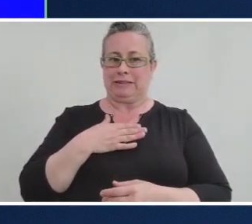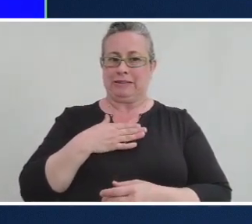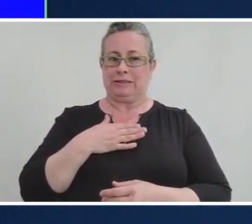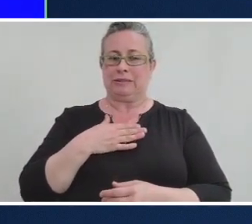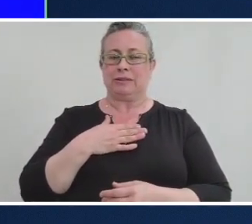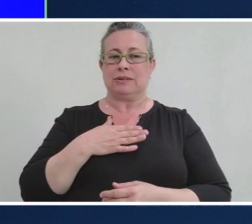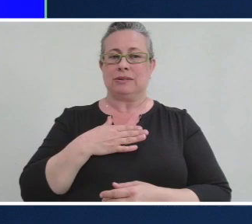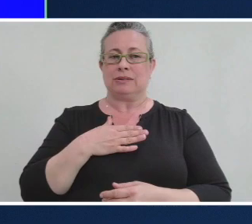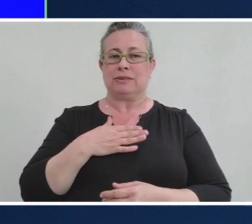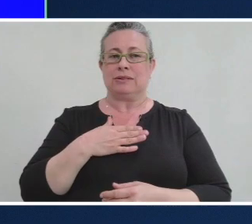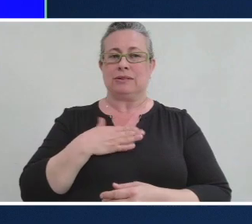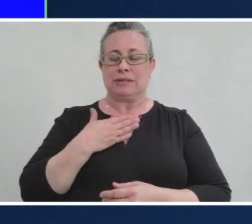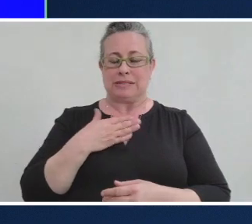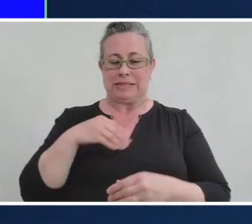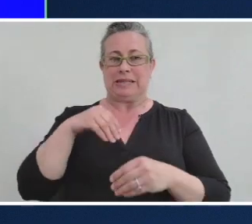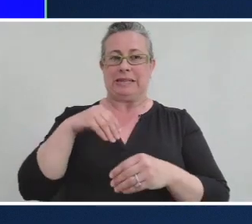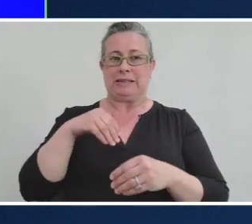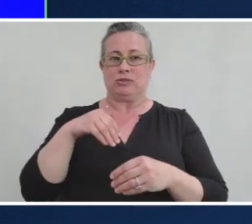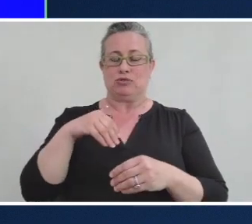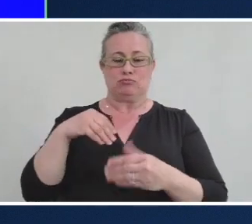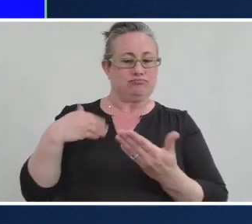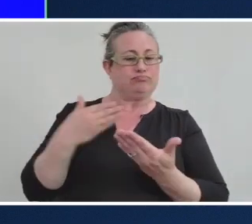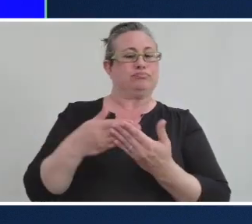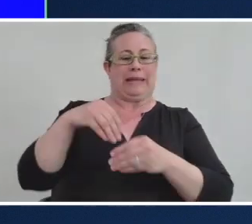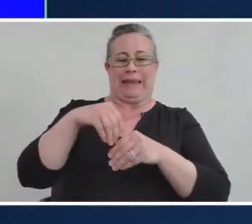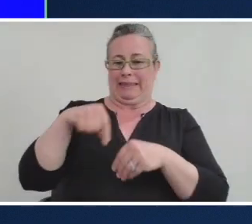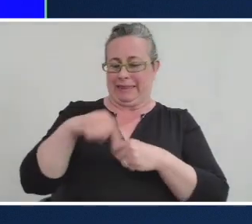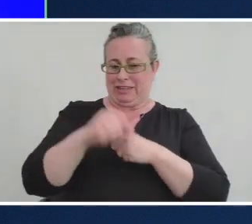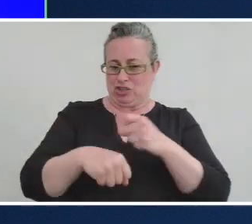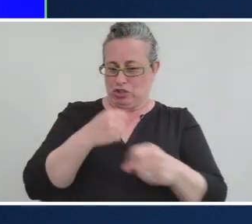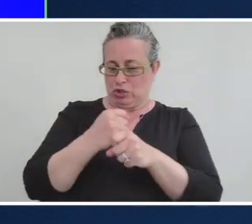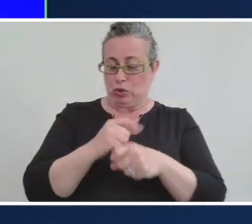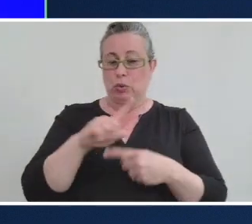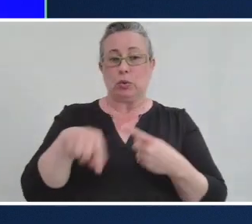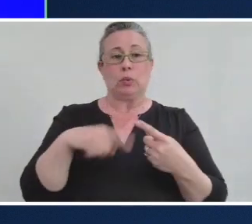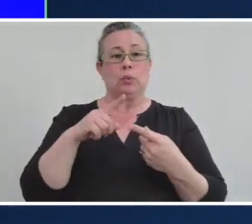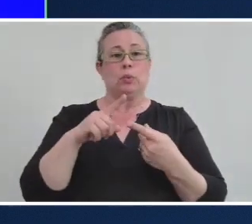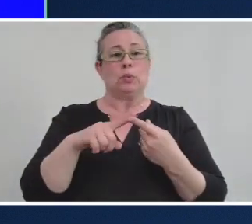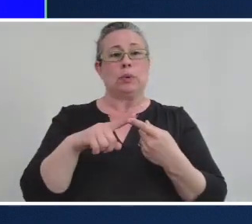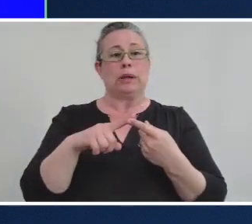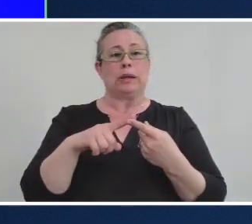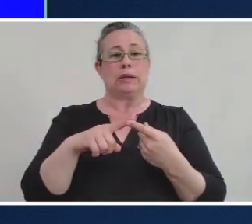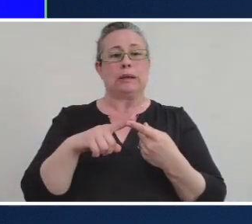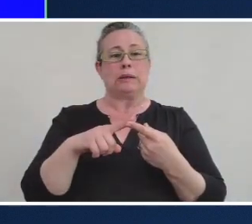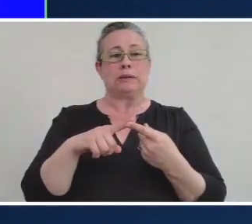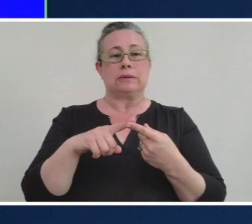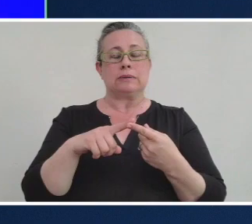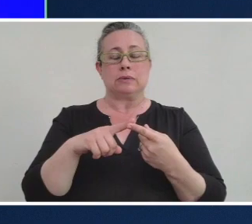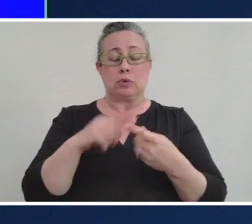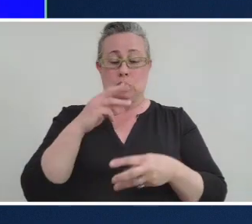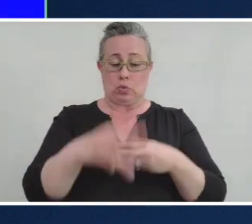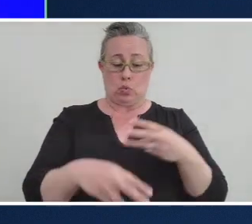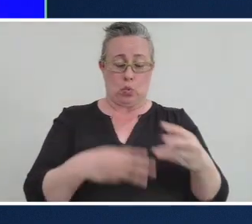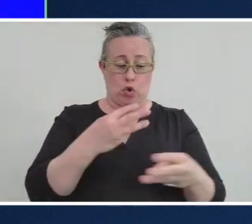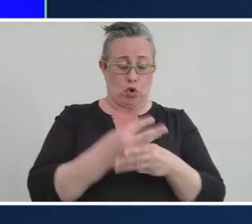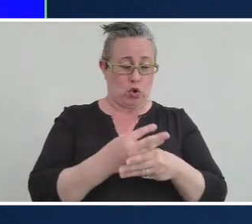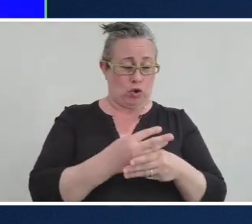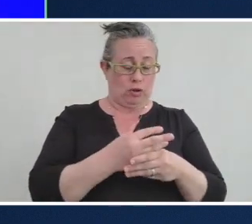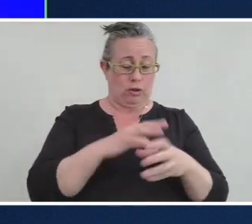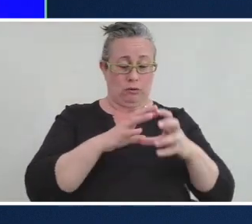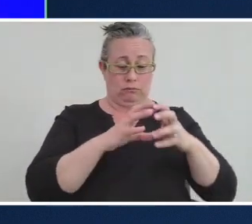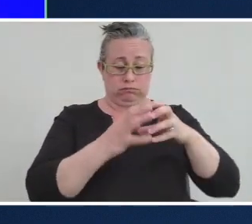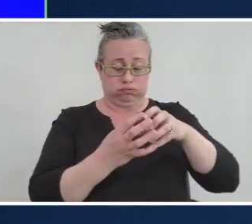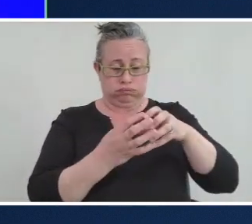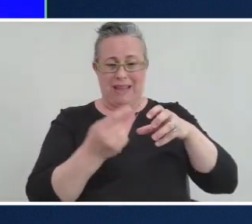We're pleased to be in this year when half of the world will soon be casting